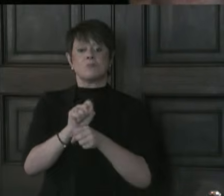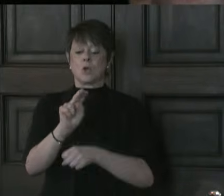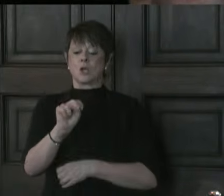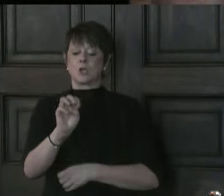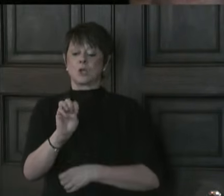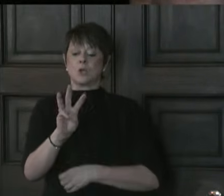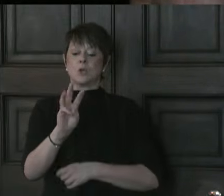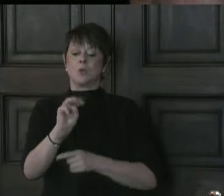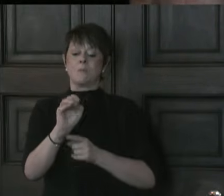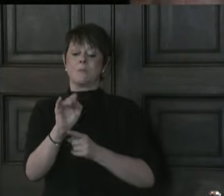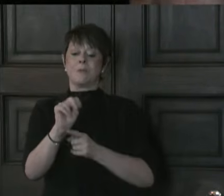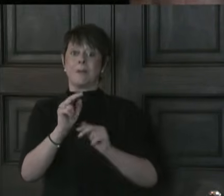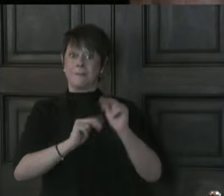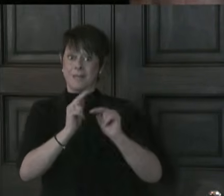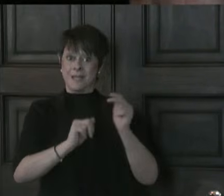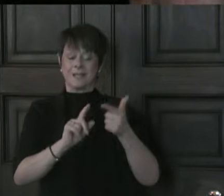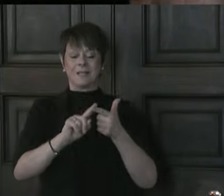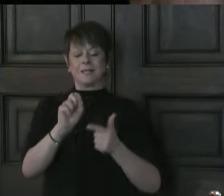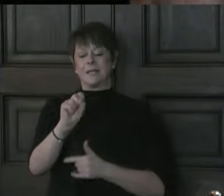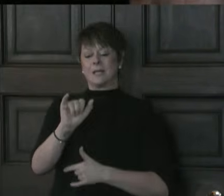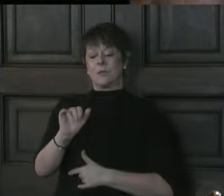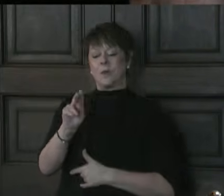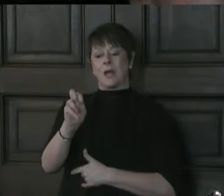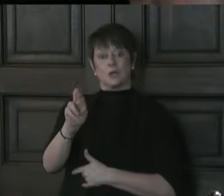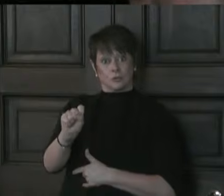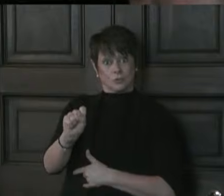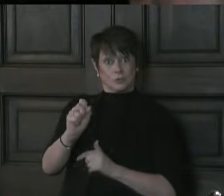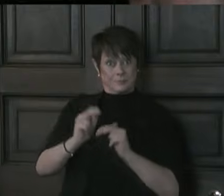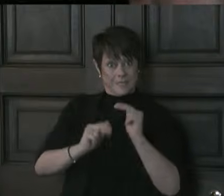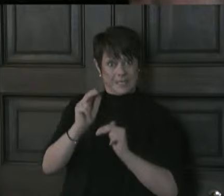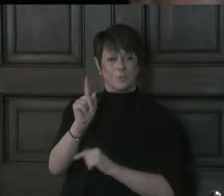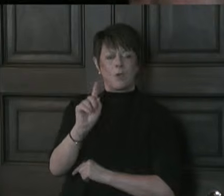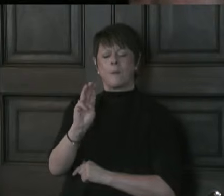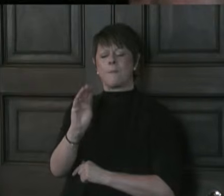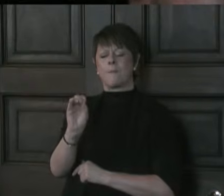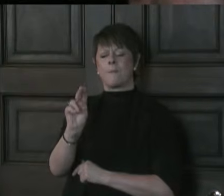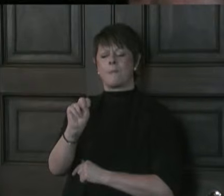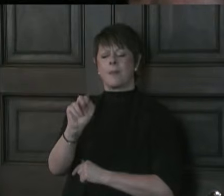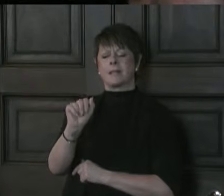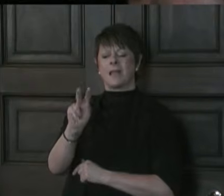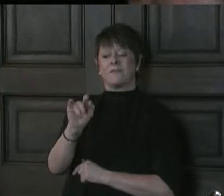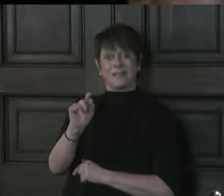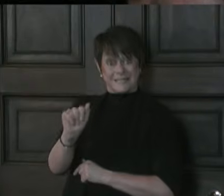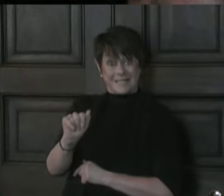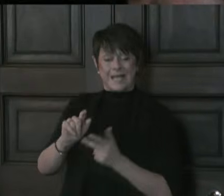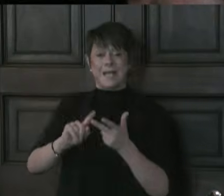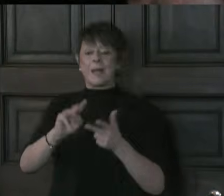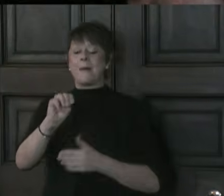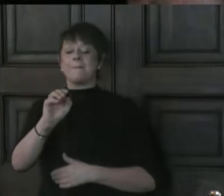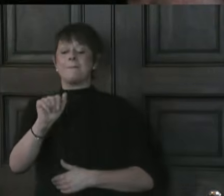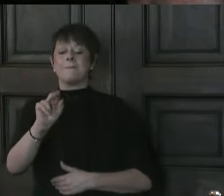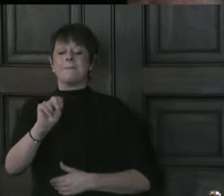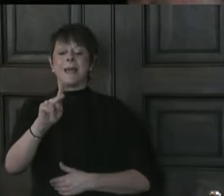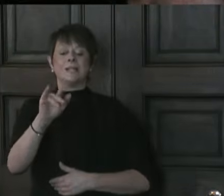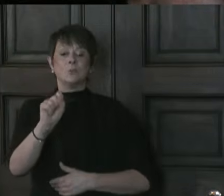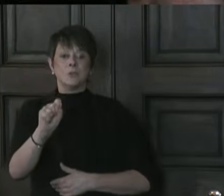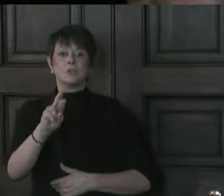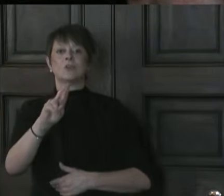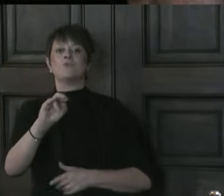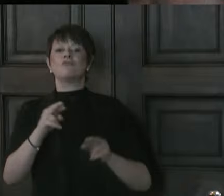in St. John's, the Swires Building premises in Bonavista, and the Manuel's River Interpretation